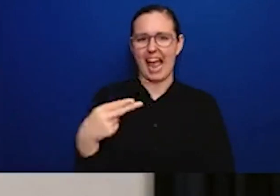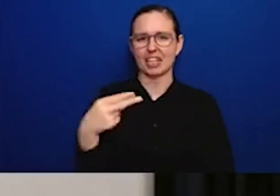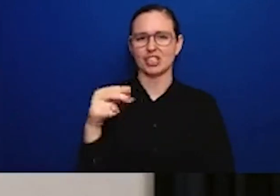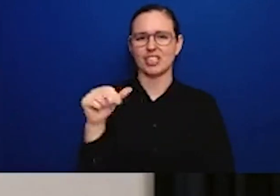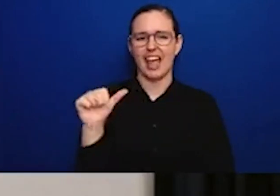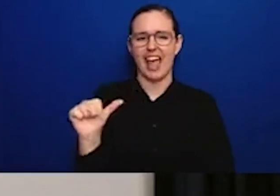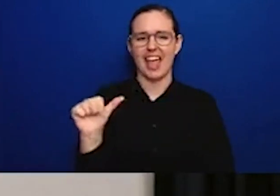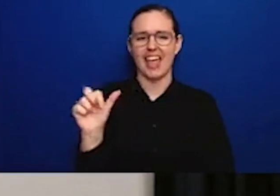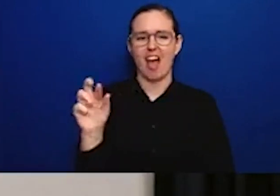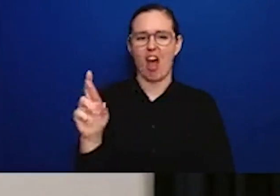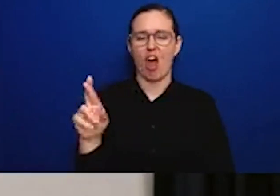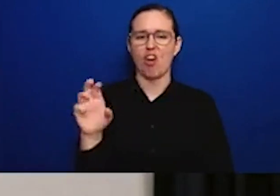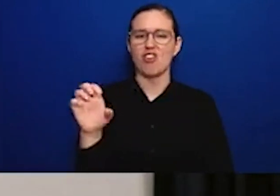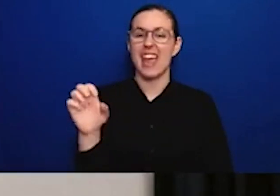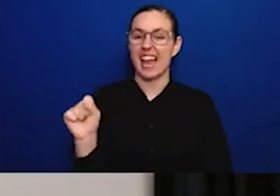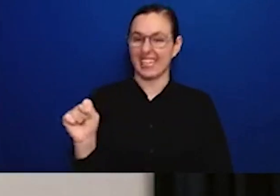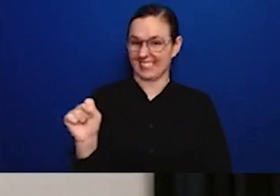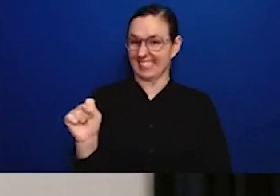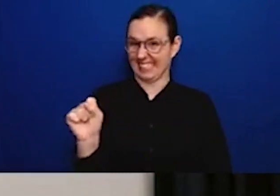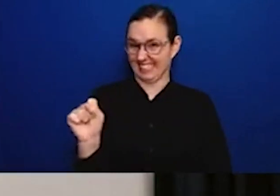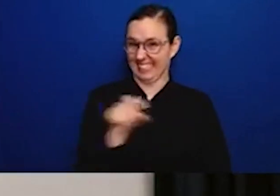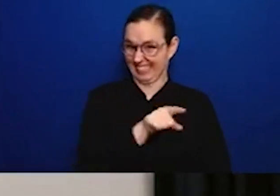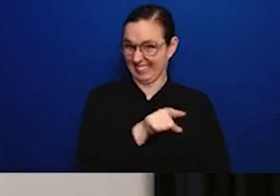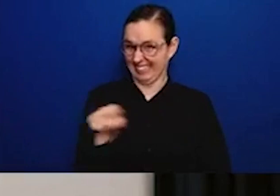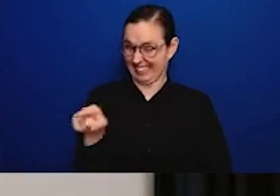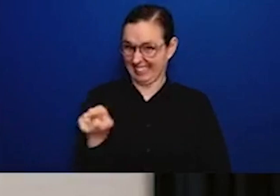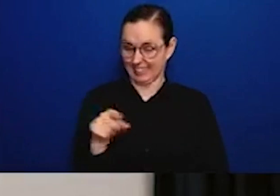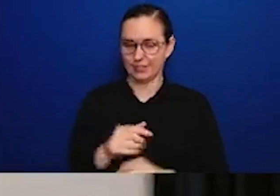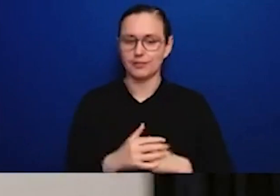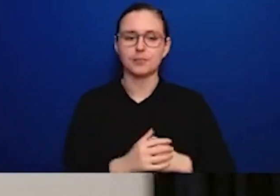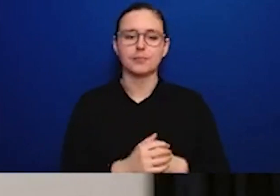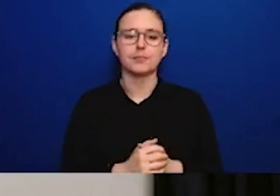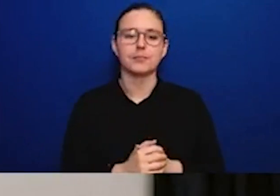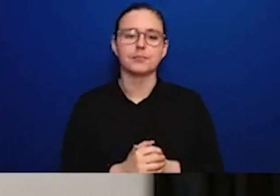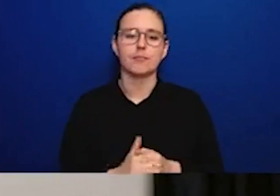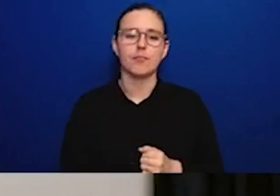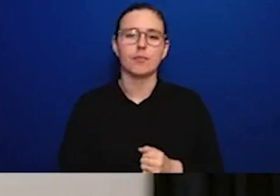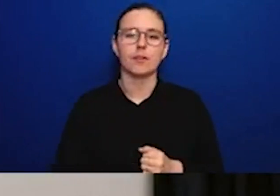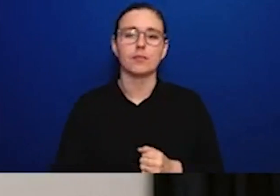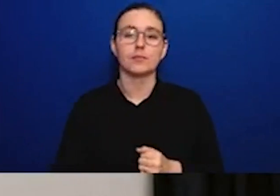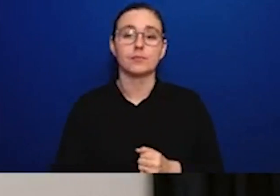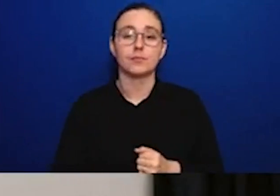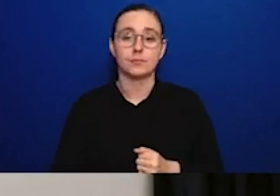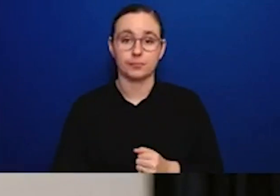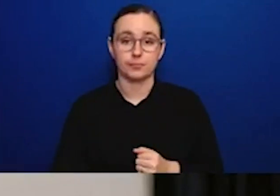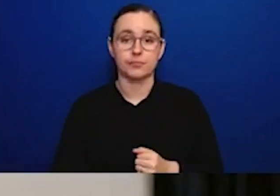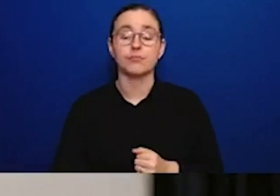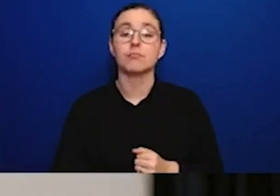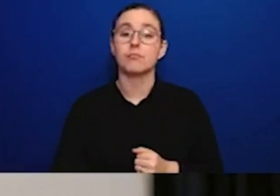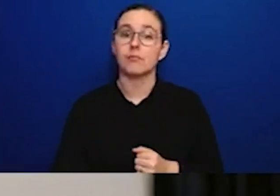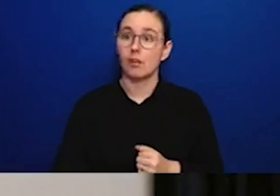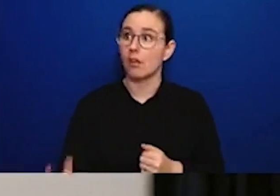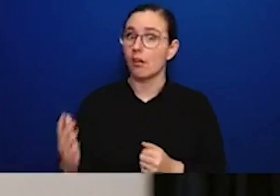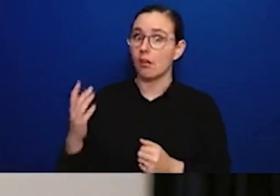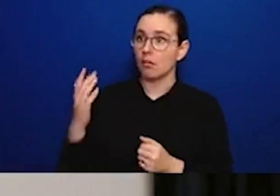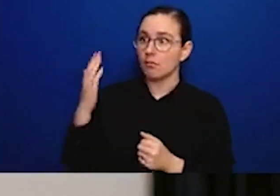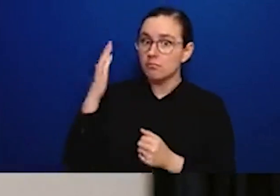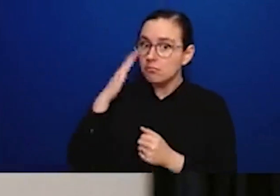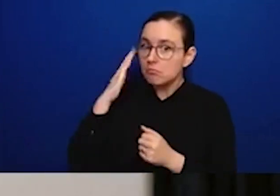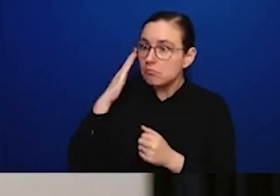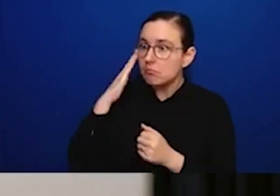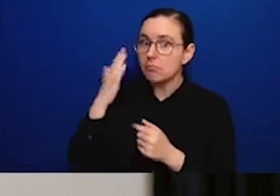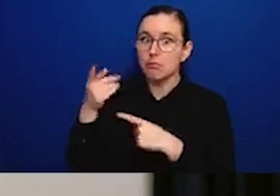on their individual heat plans and processes. We will also widely share information on how people can prepare and